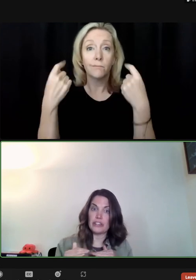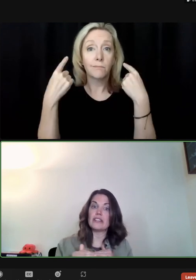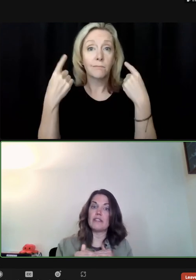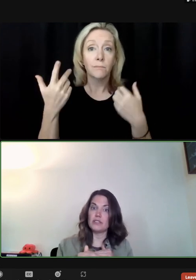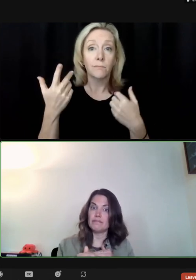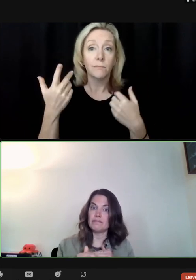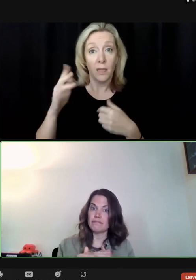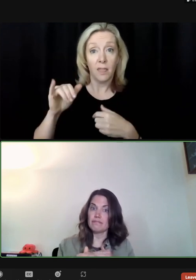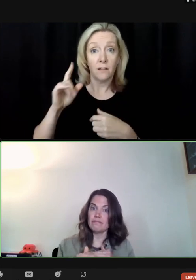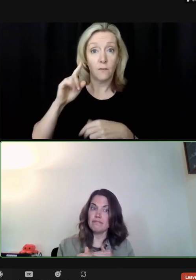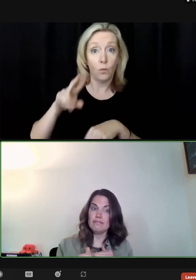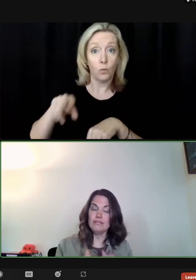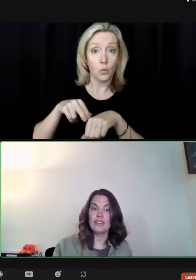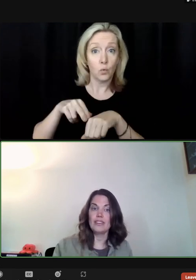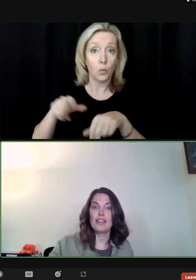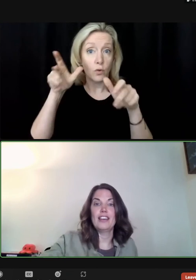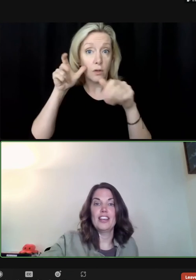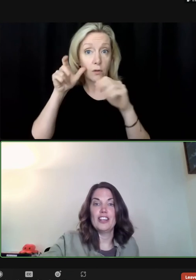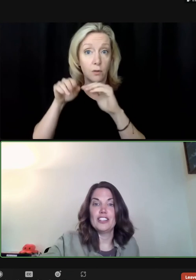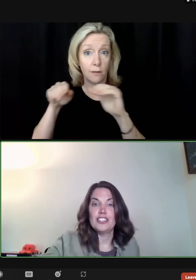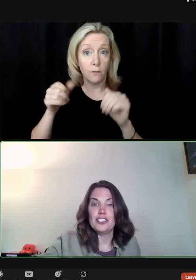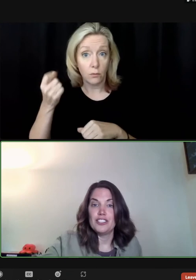a normal hearing level.